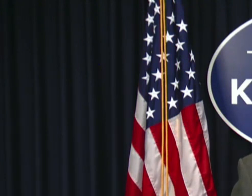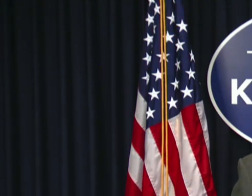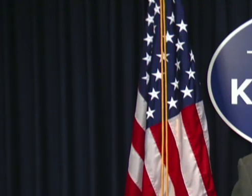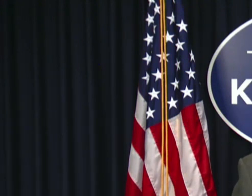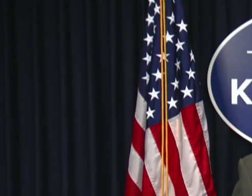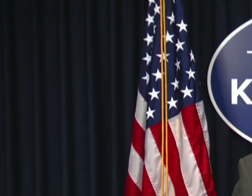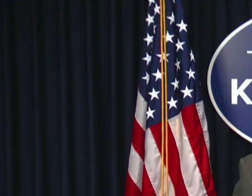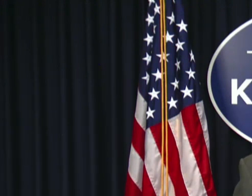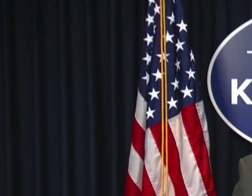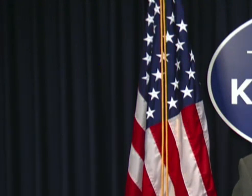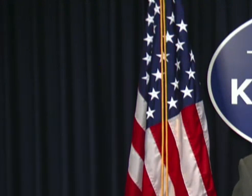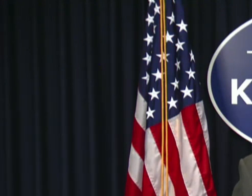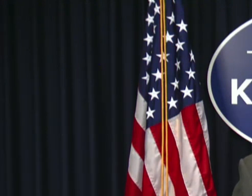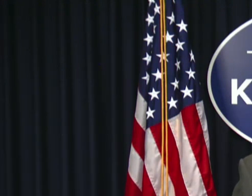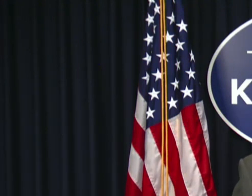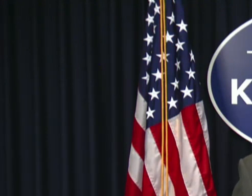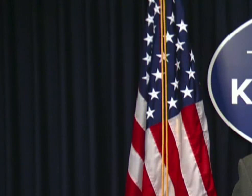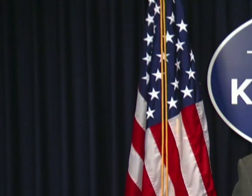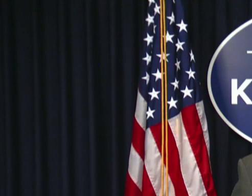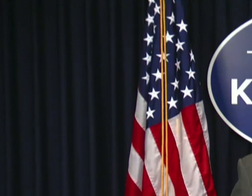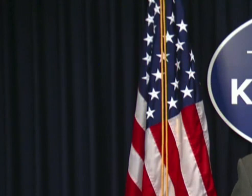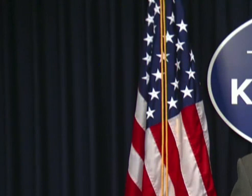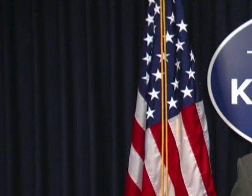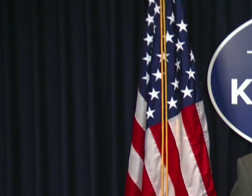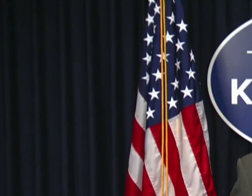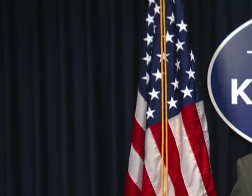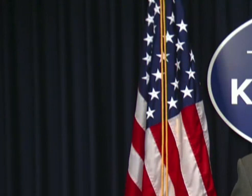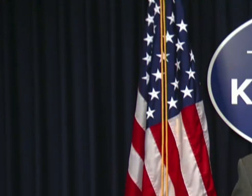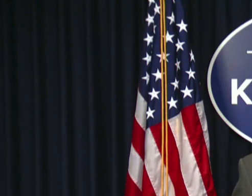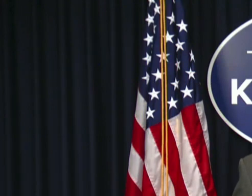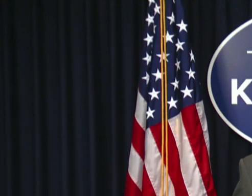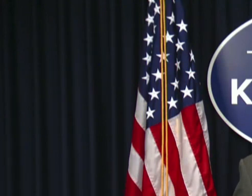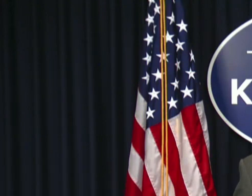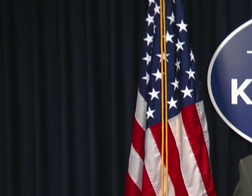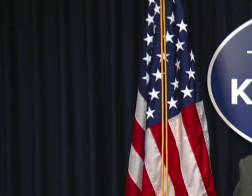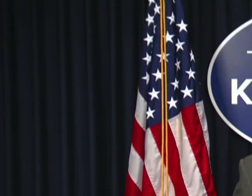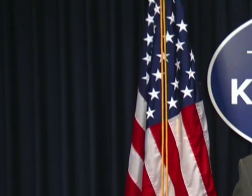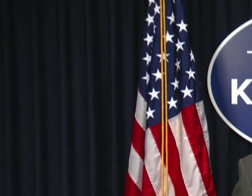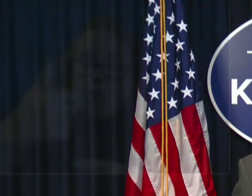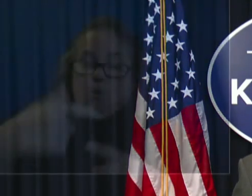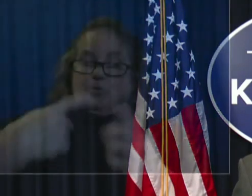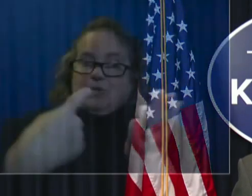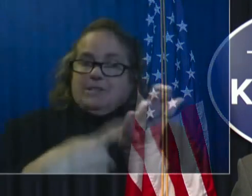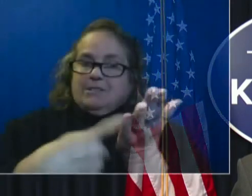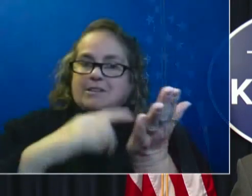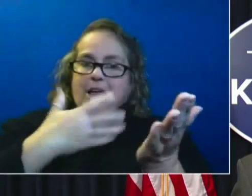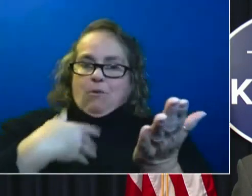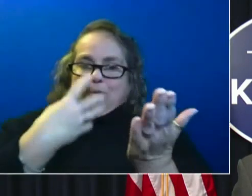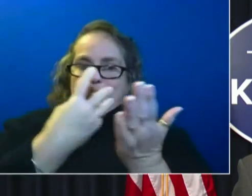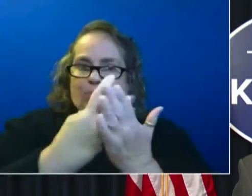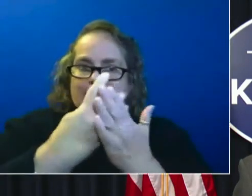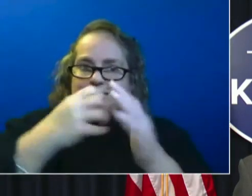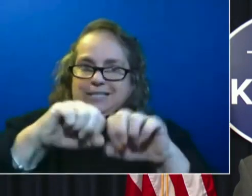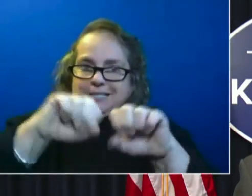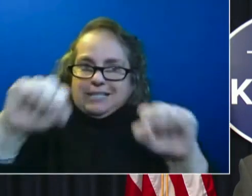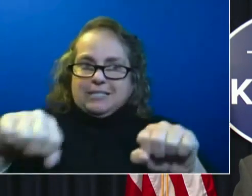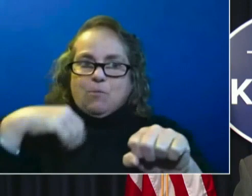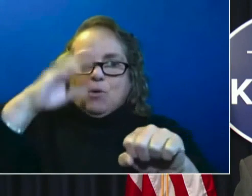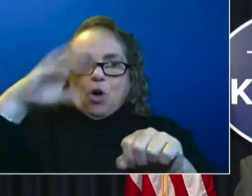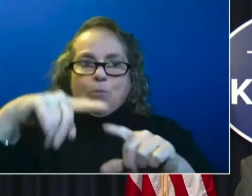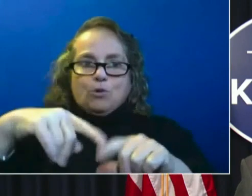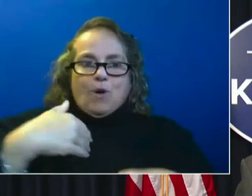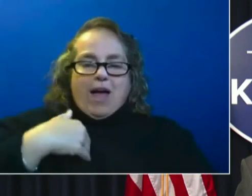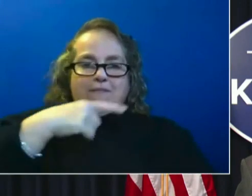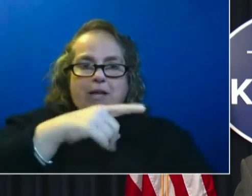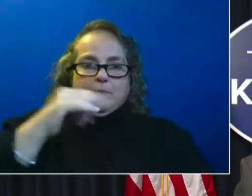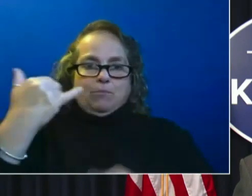Brown's going to be here tomorrow to talk about that. We'd hope to have him today, but will be available tomorrow to give an update, facility